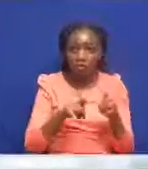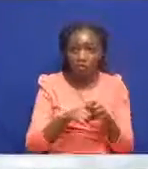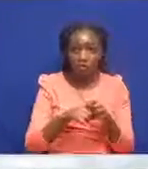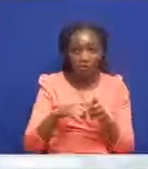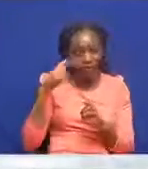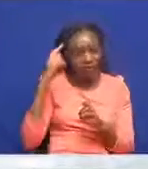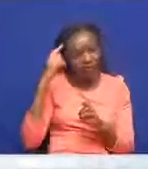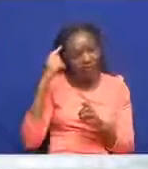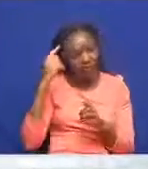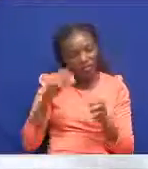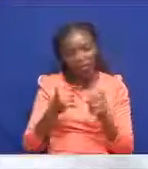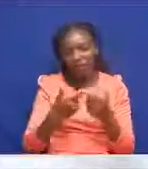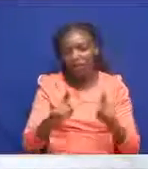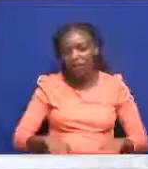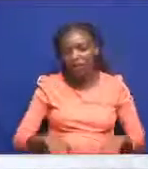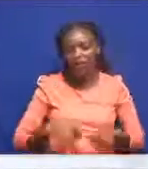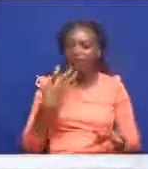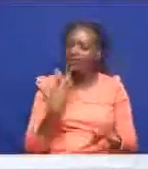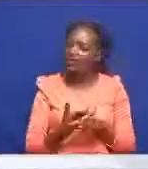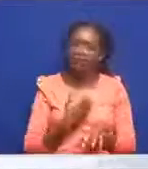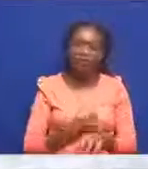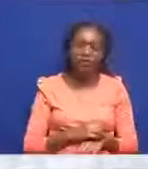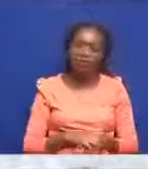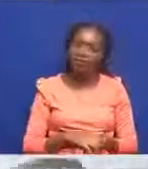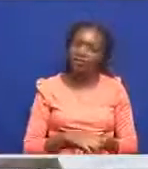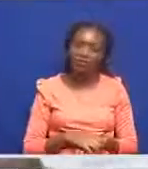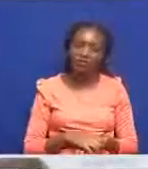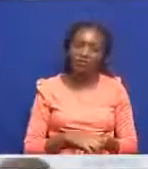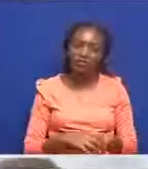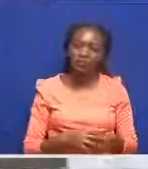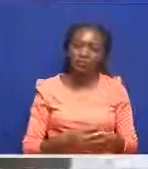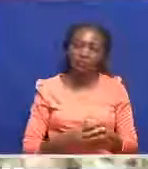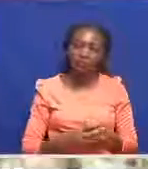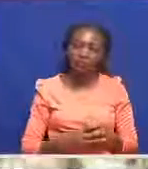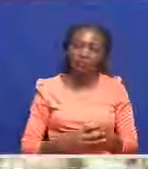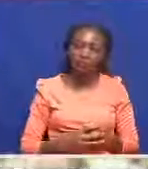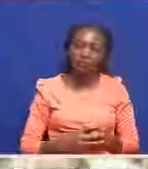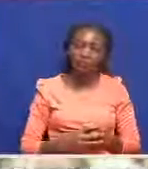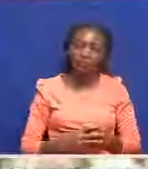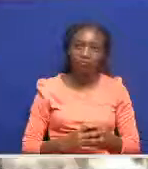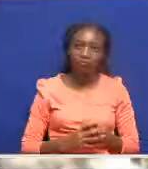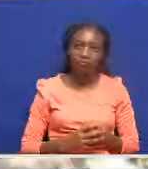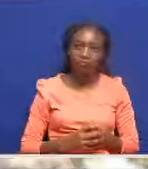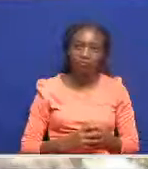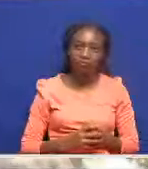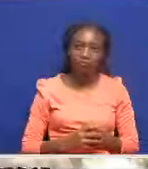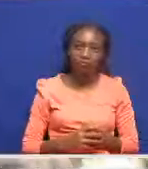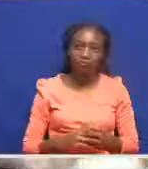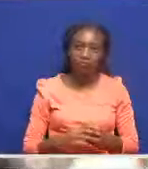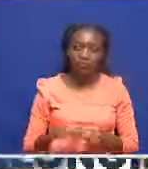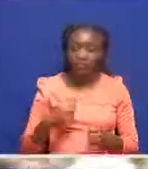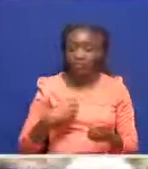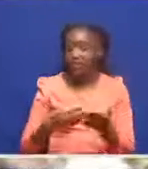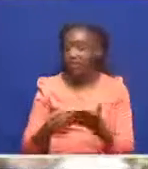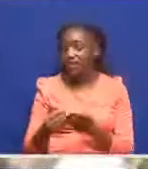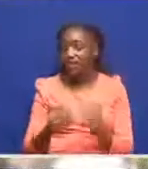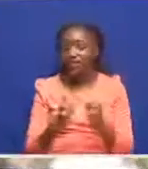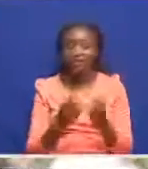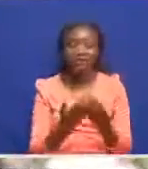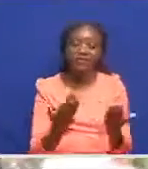life is a bit hard on him currently. My food, I tell you, I get from these women who are just selling things here because they know me